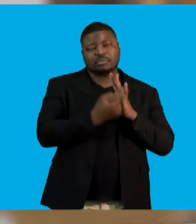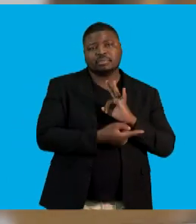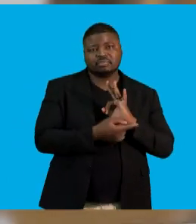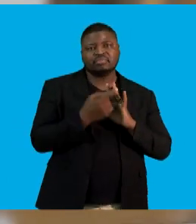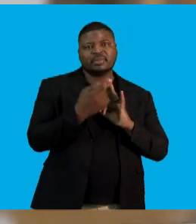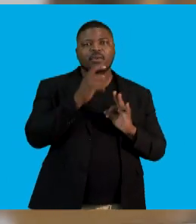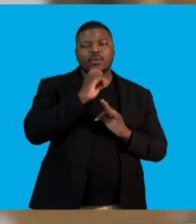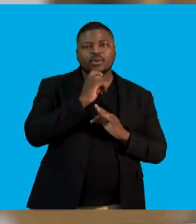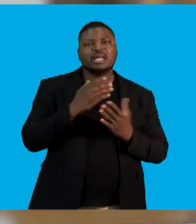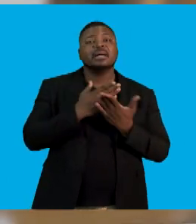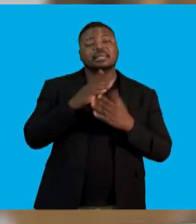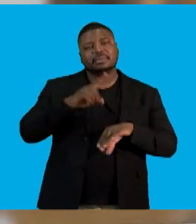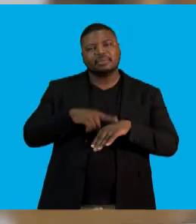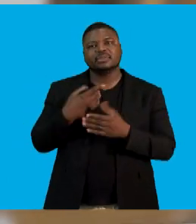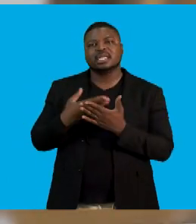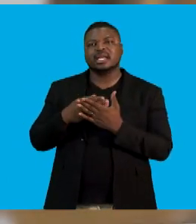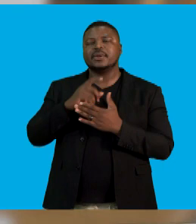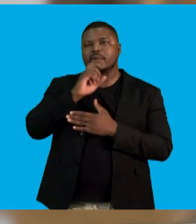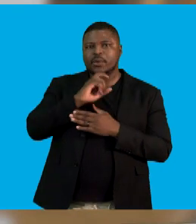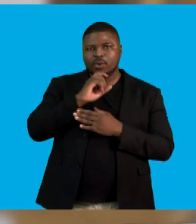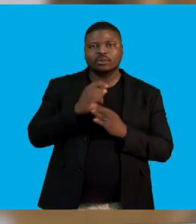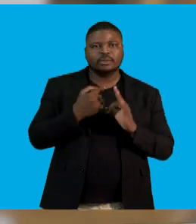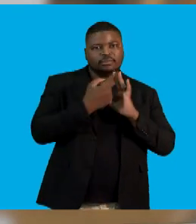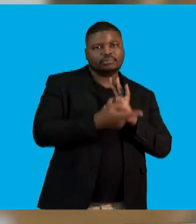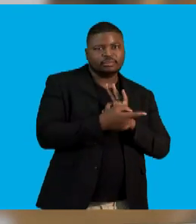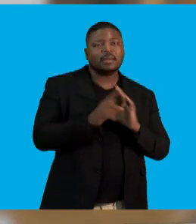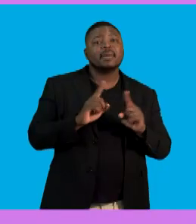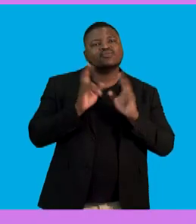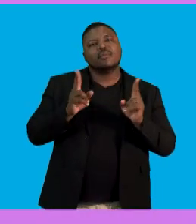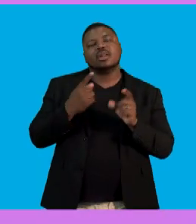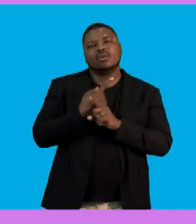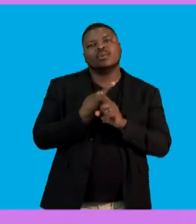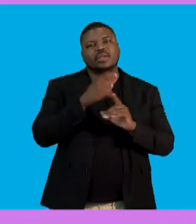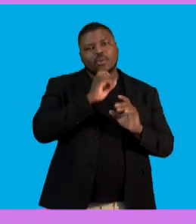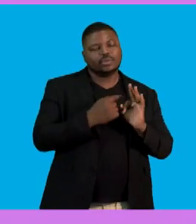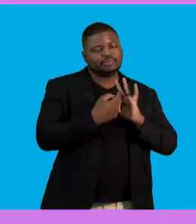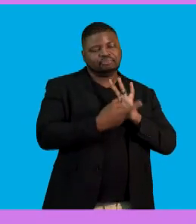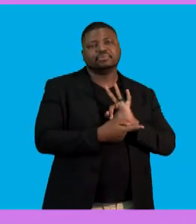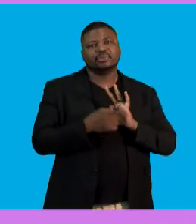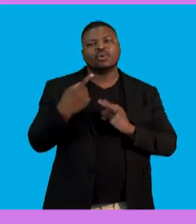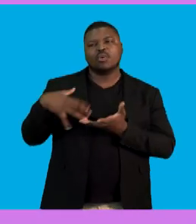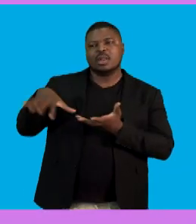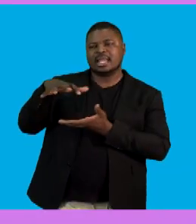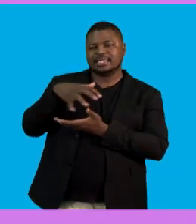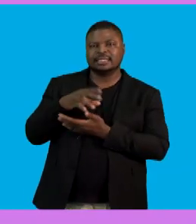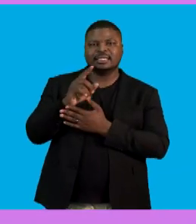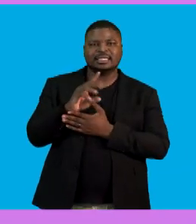one, but in a nutshell, that's the most common ones then are used. All right, let's look at some examples.